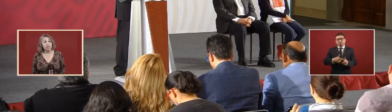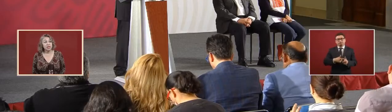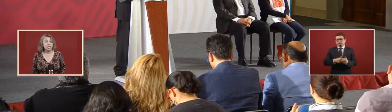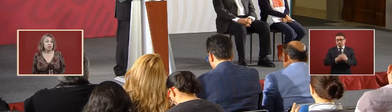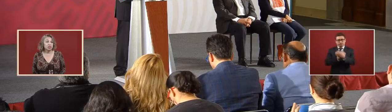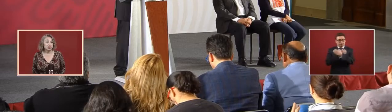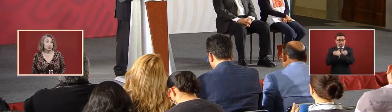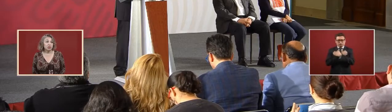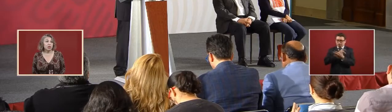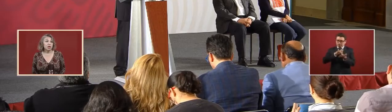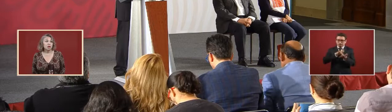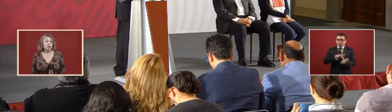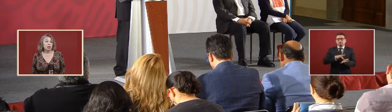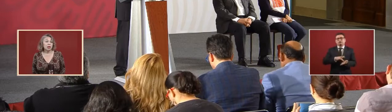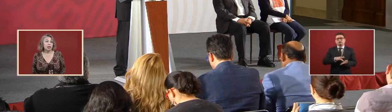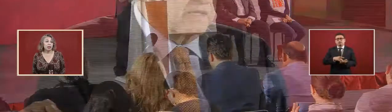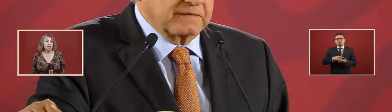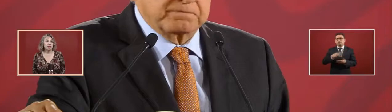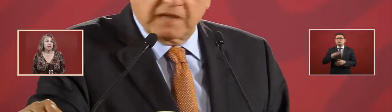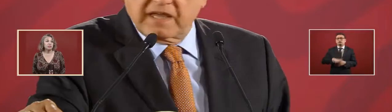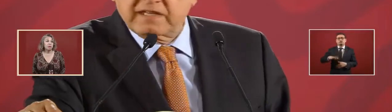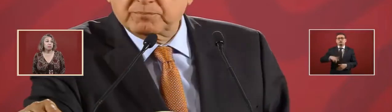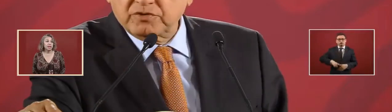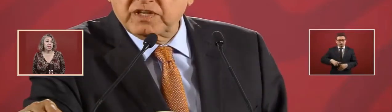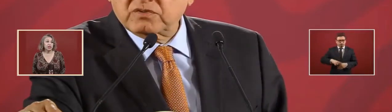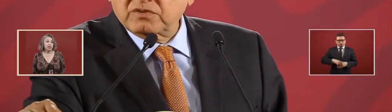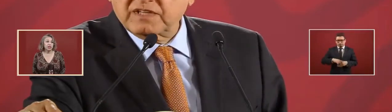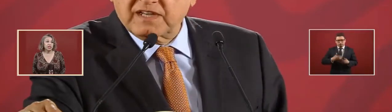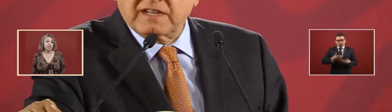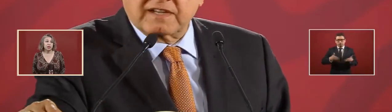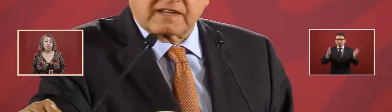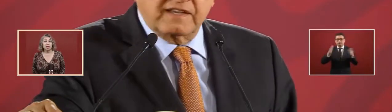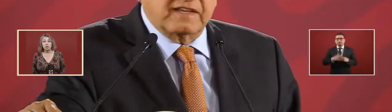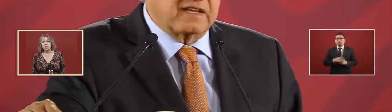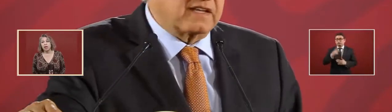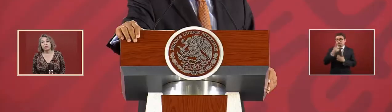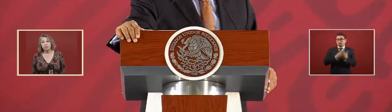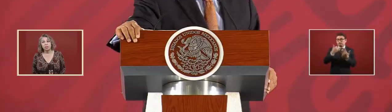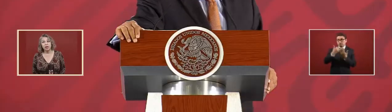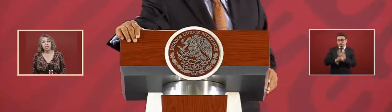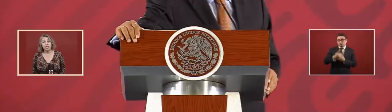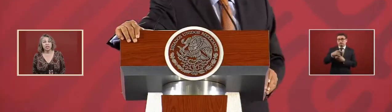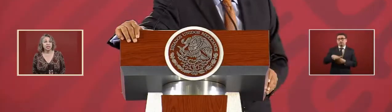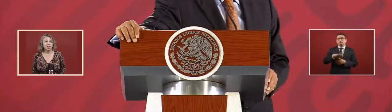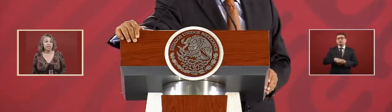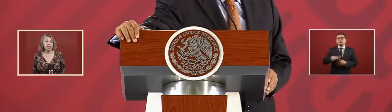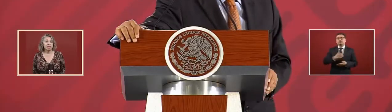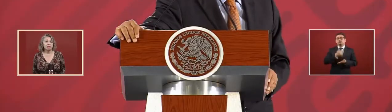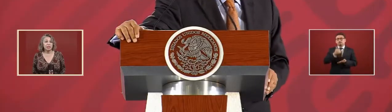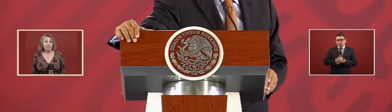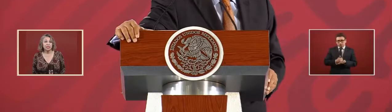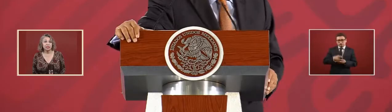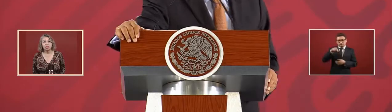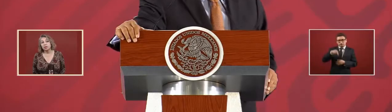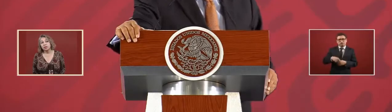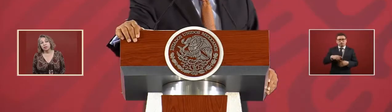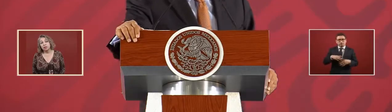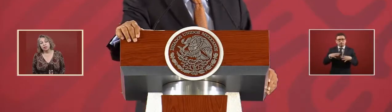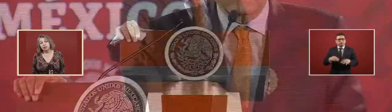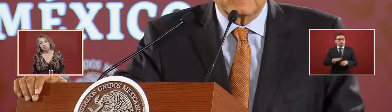educación pública. Increase public education. We have a project in the city of